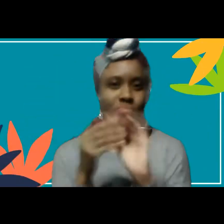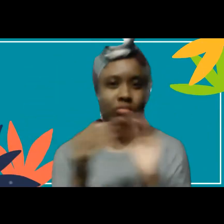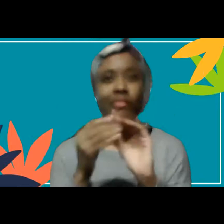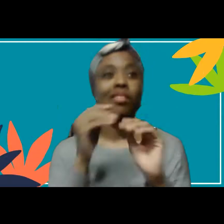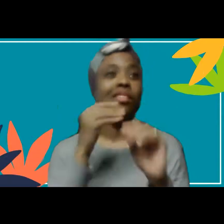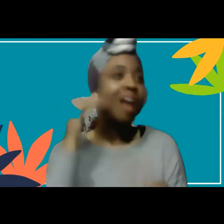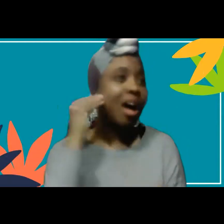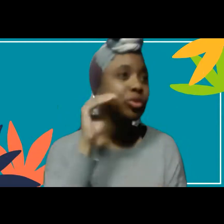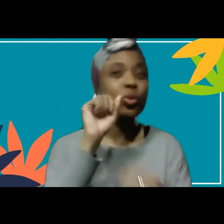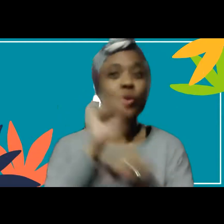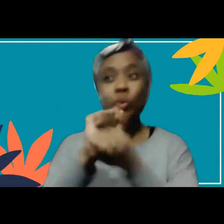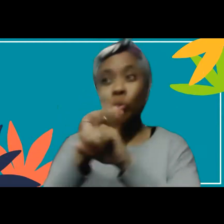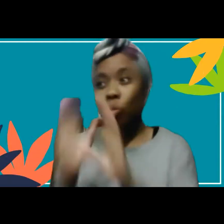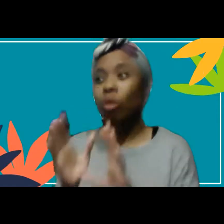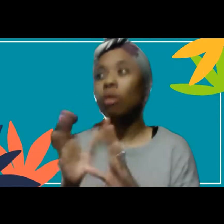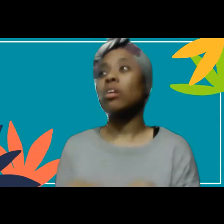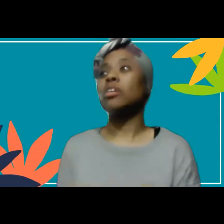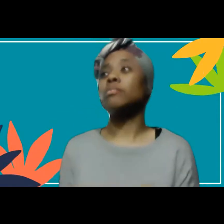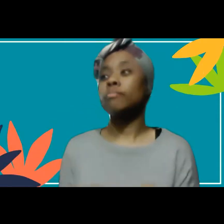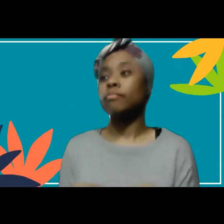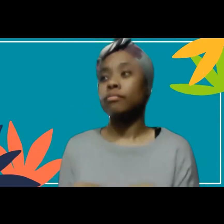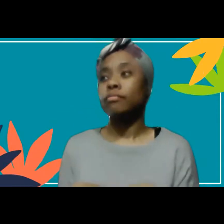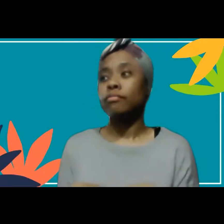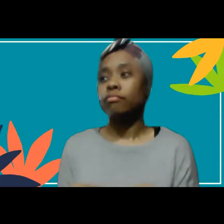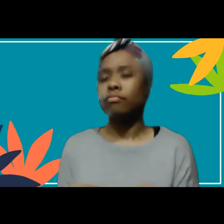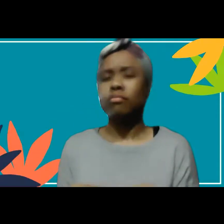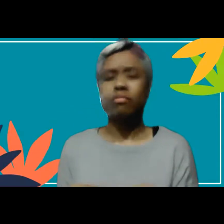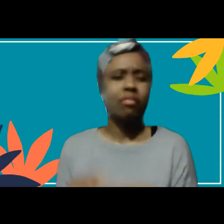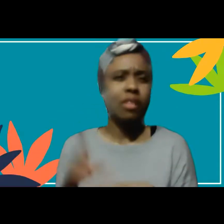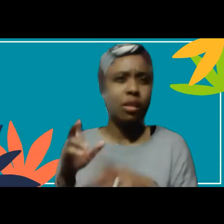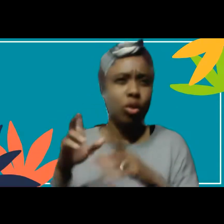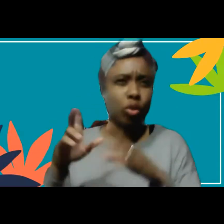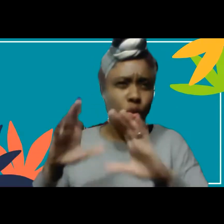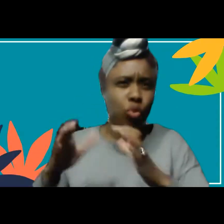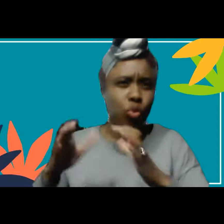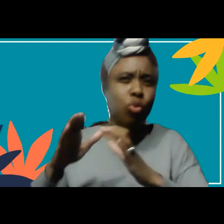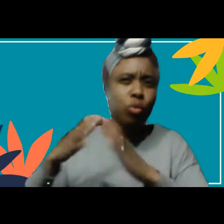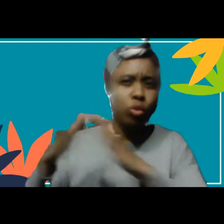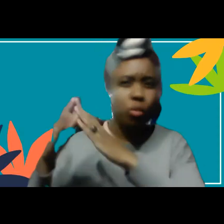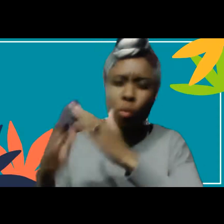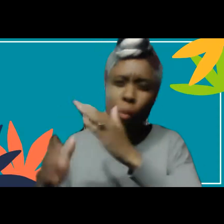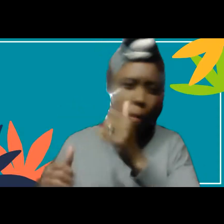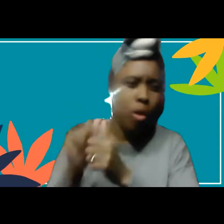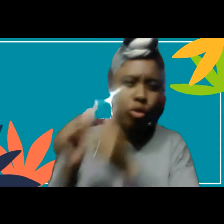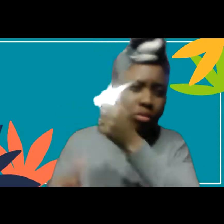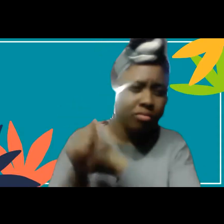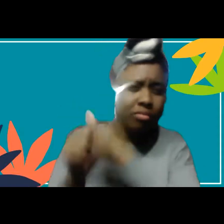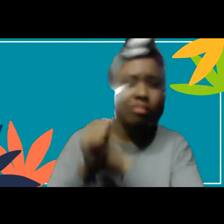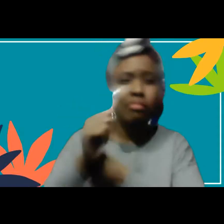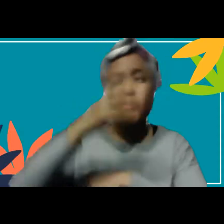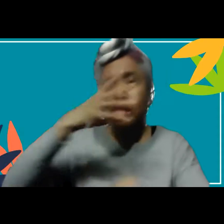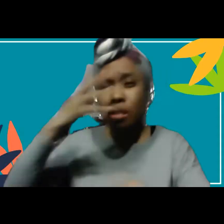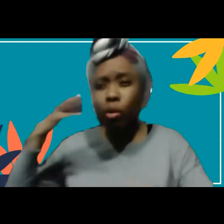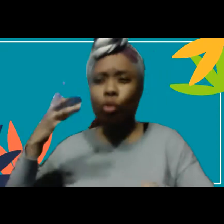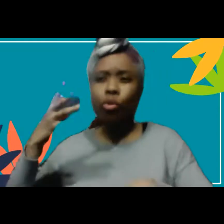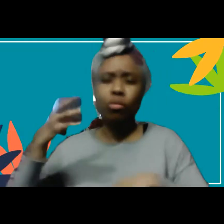workers, also making sure that the folks who are the most impacted, we're talking about Black and brown women, folks who are immigrants, that we're center their experience